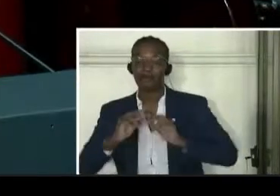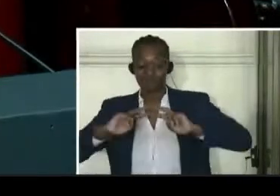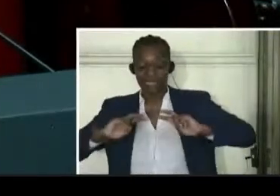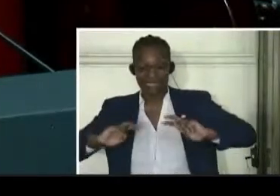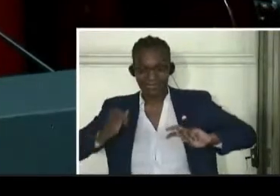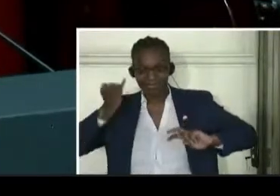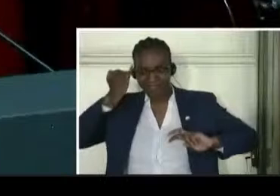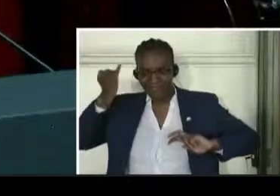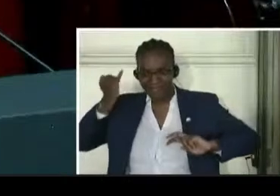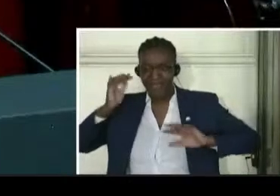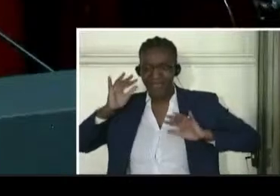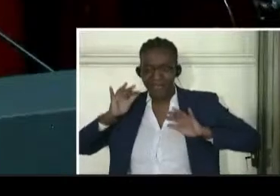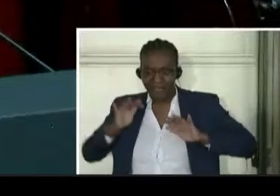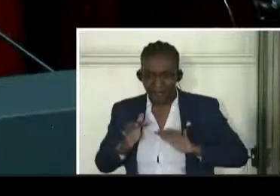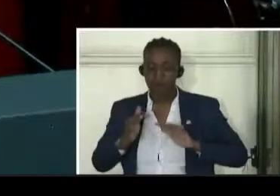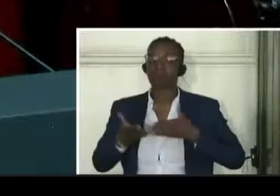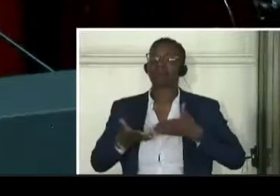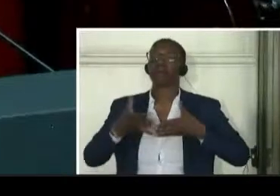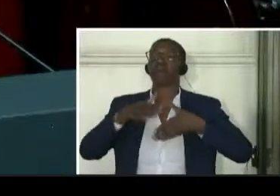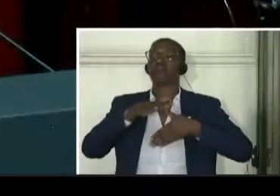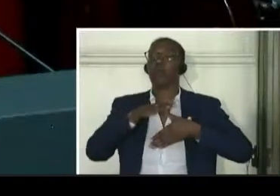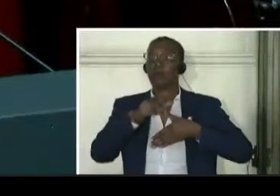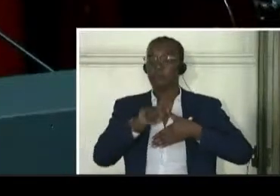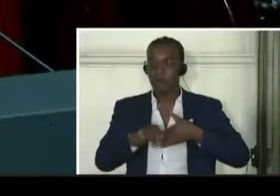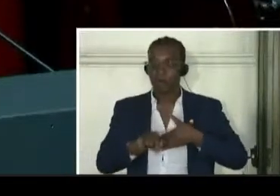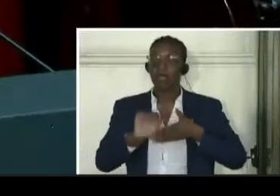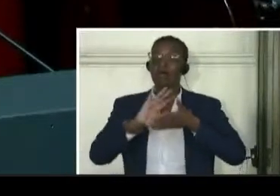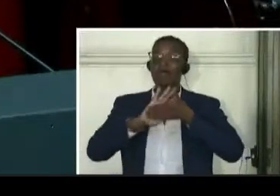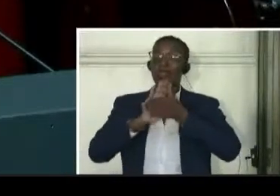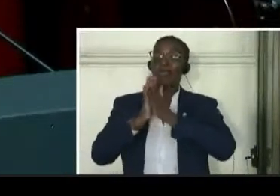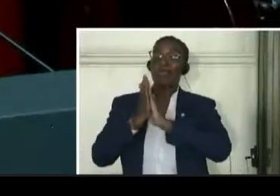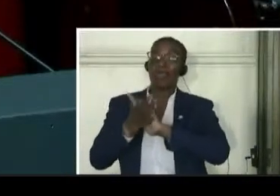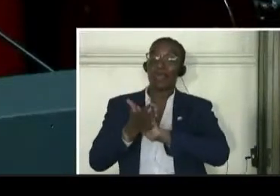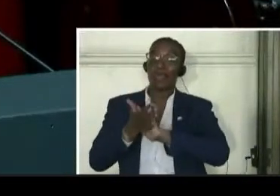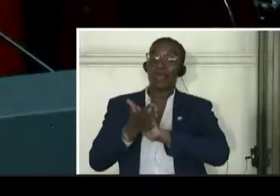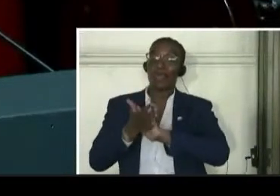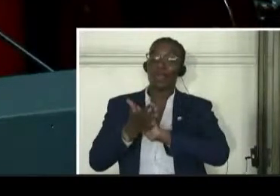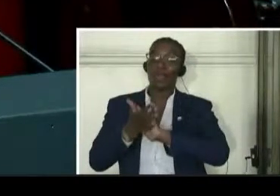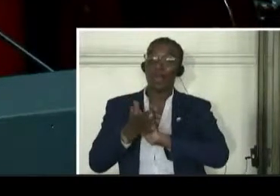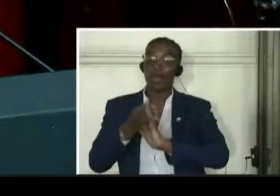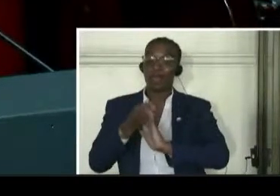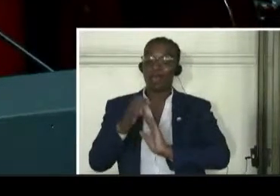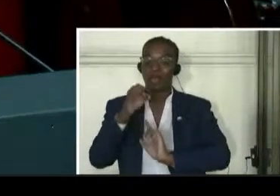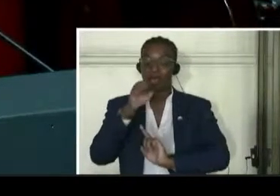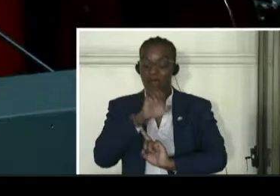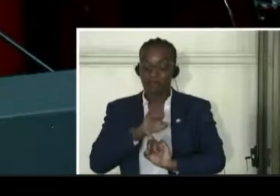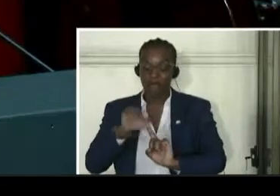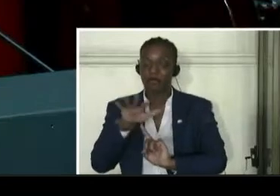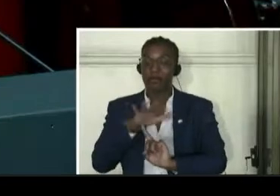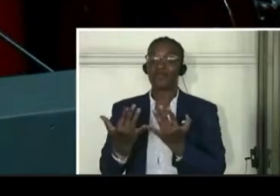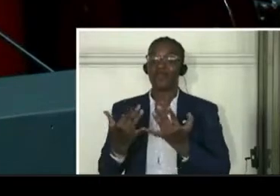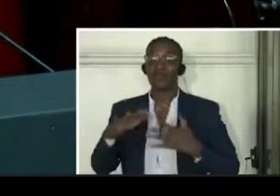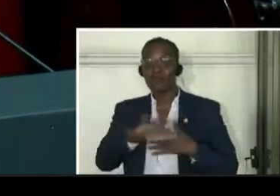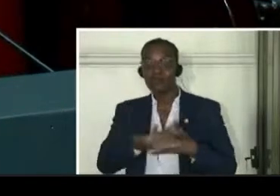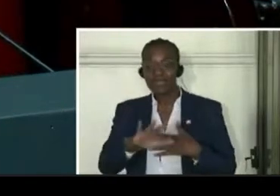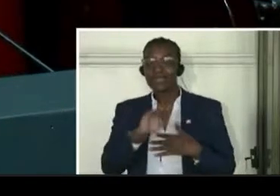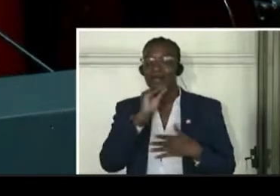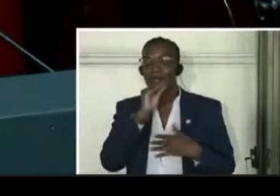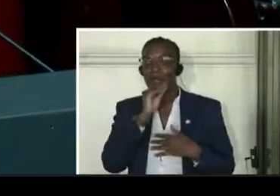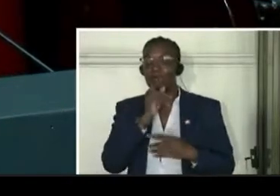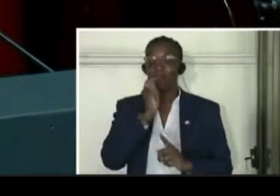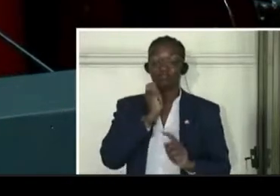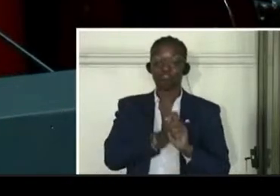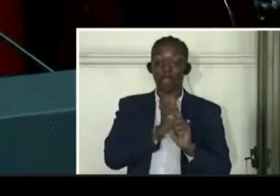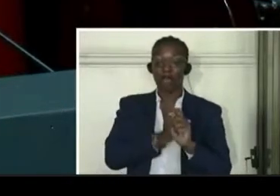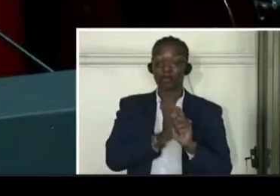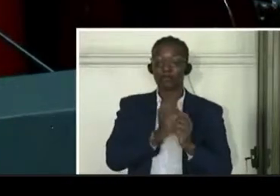Research and innovation must be prioritized. The destruction of environmentally protected green spaces being replaced